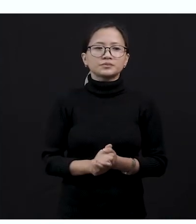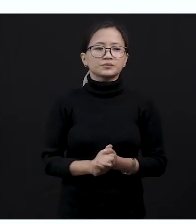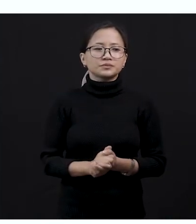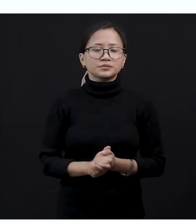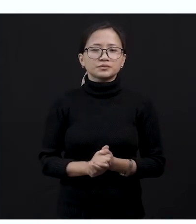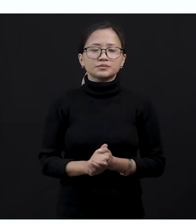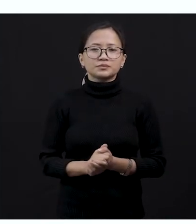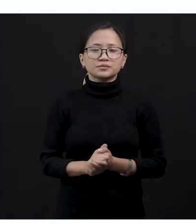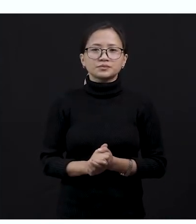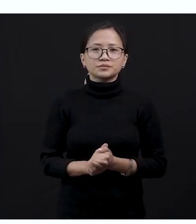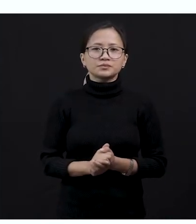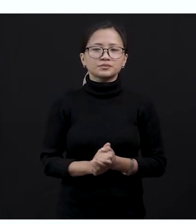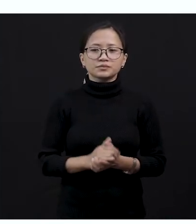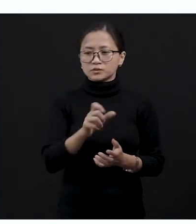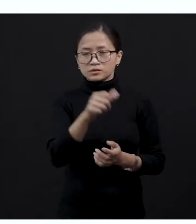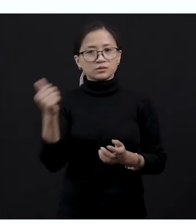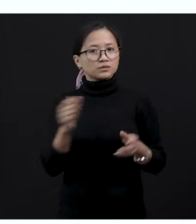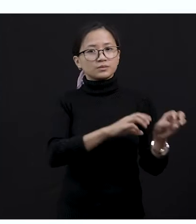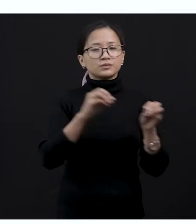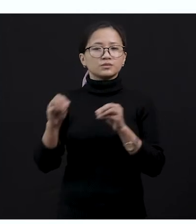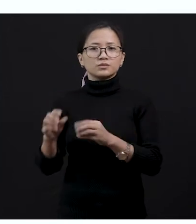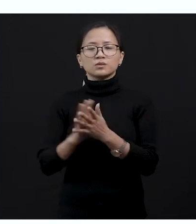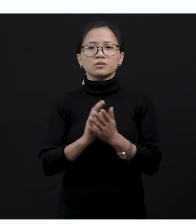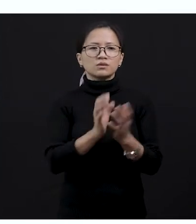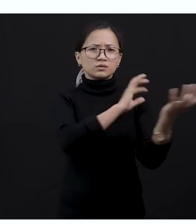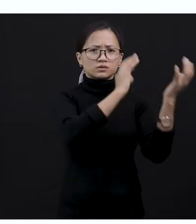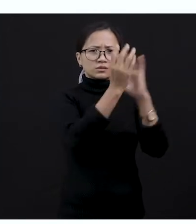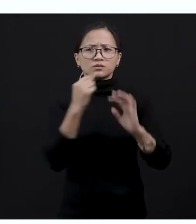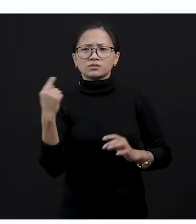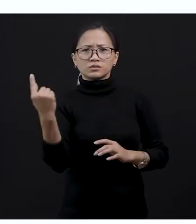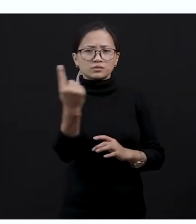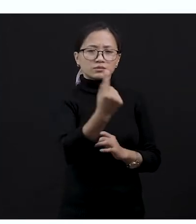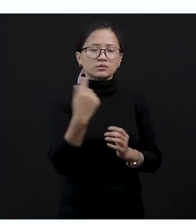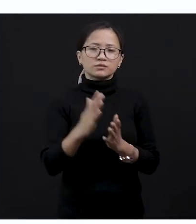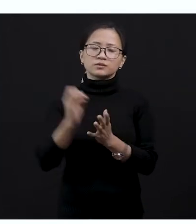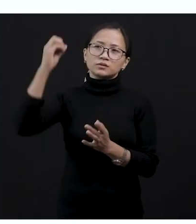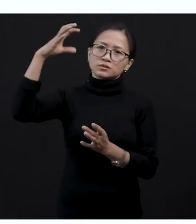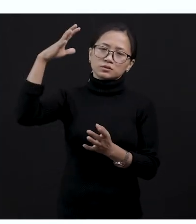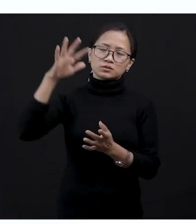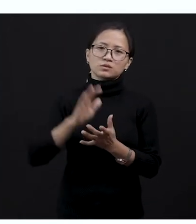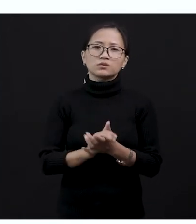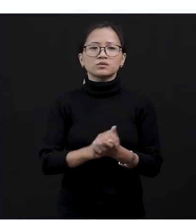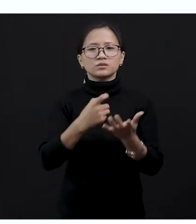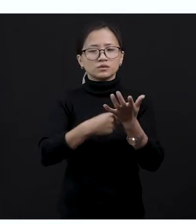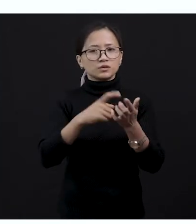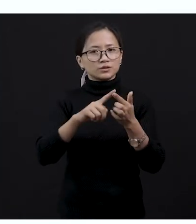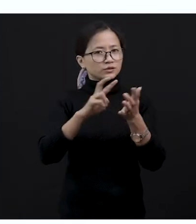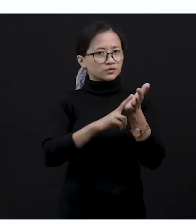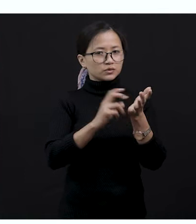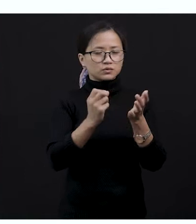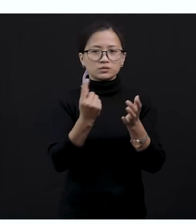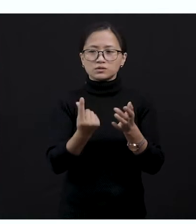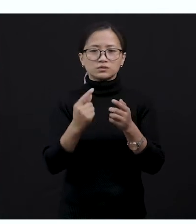as rotation. The other movement is the earth also moves around the sun, that is